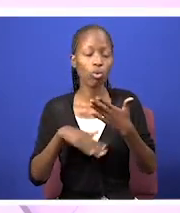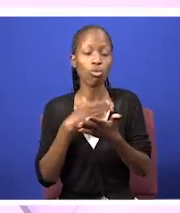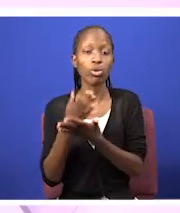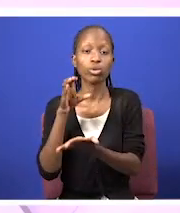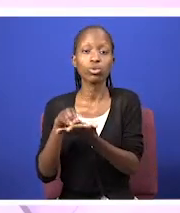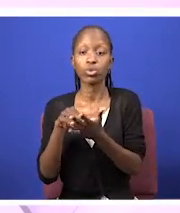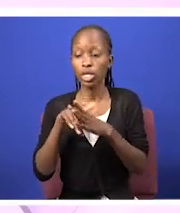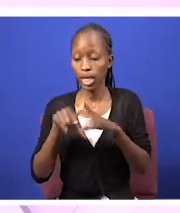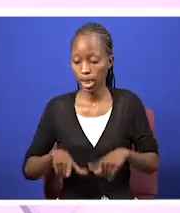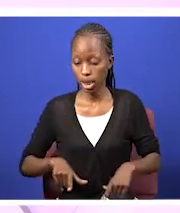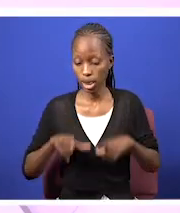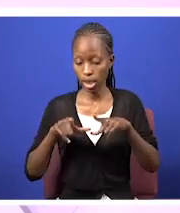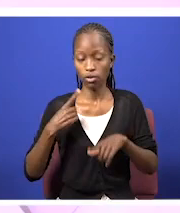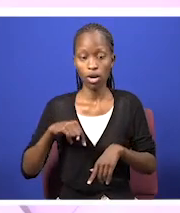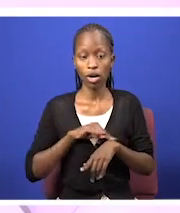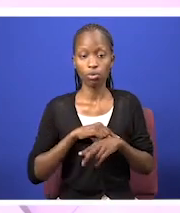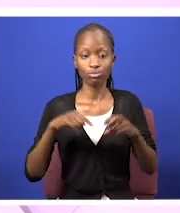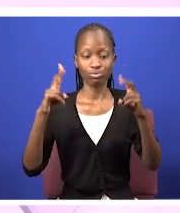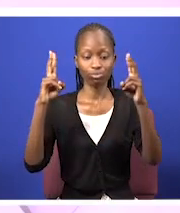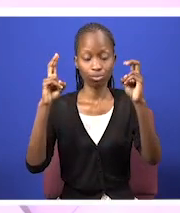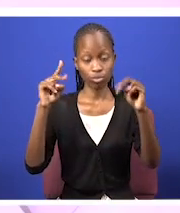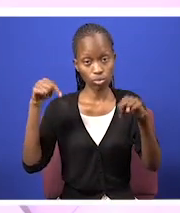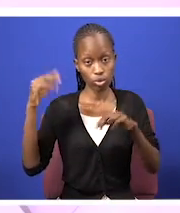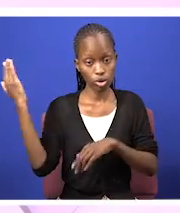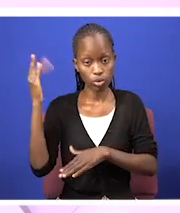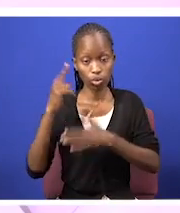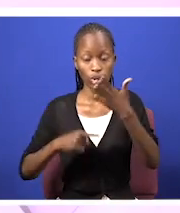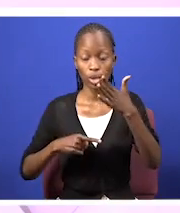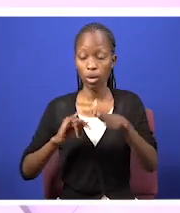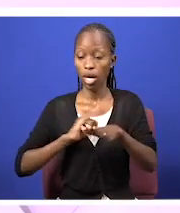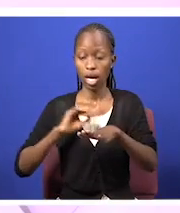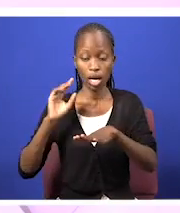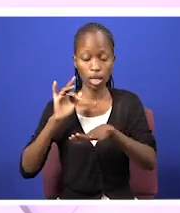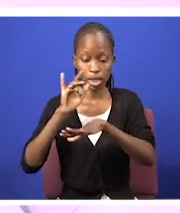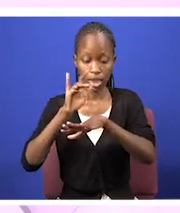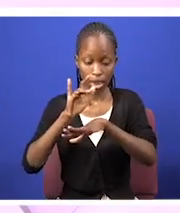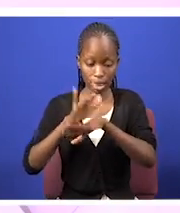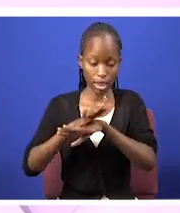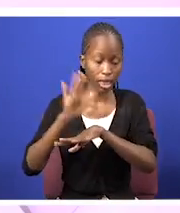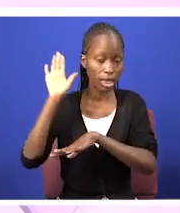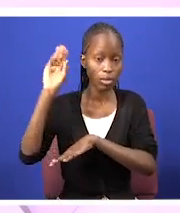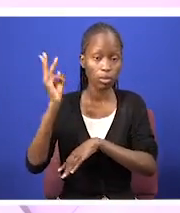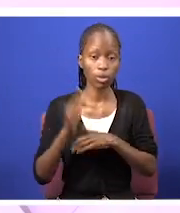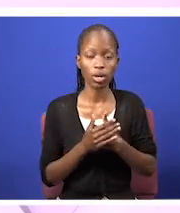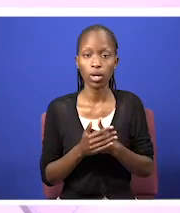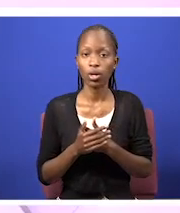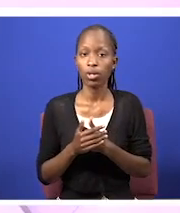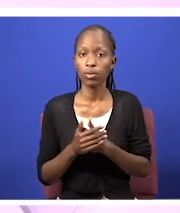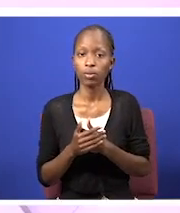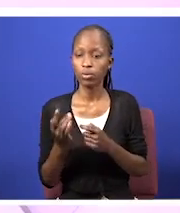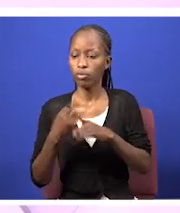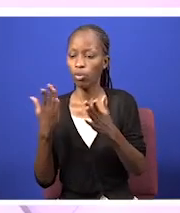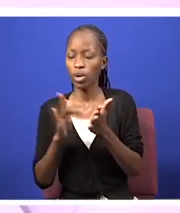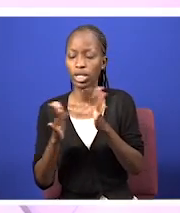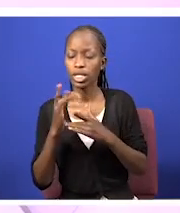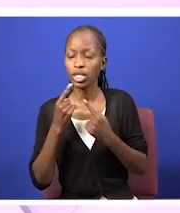single situation in our lives. The title of the message today is, I Will Send Him. The context is that Jesus is speaking